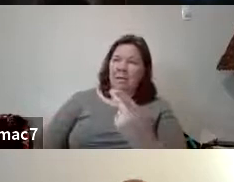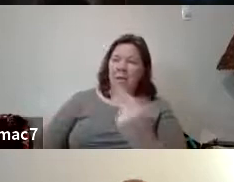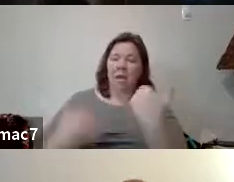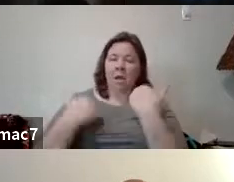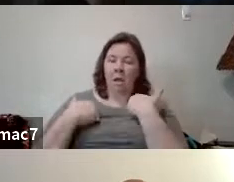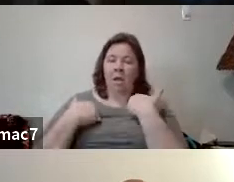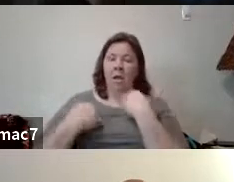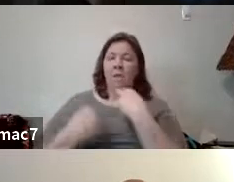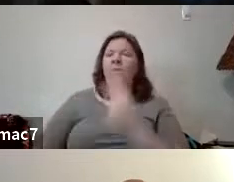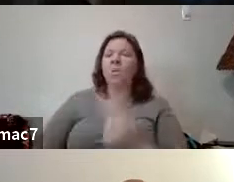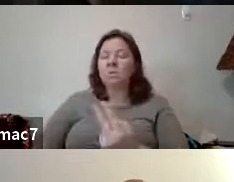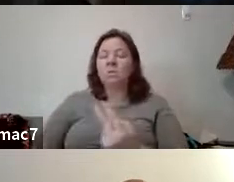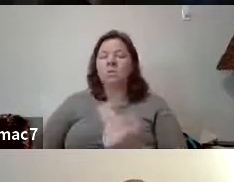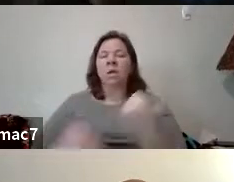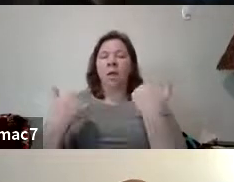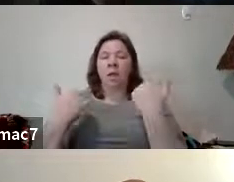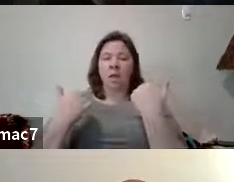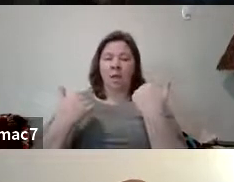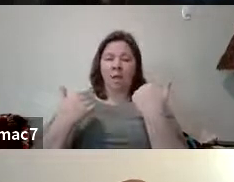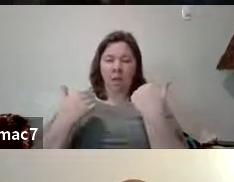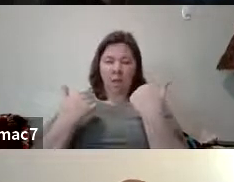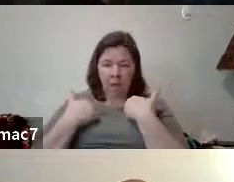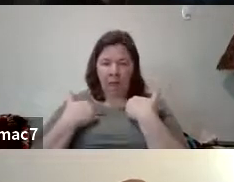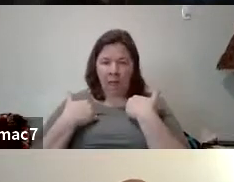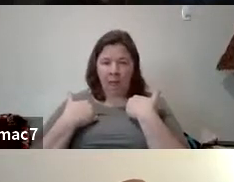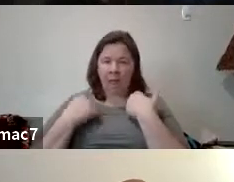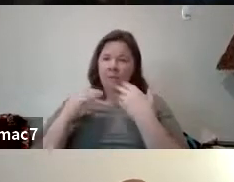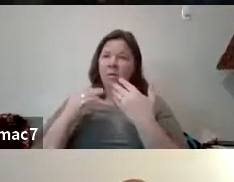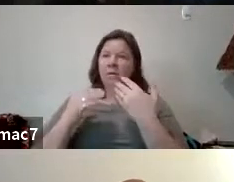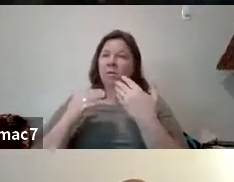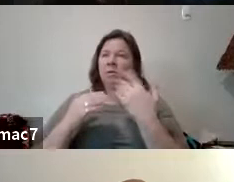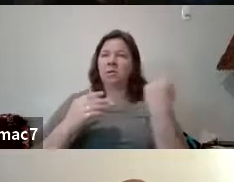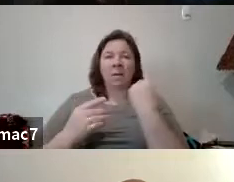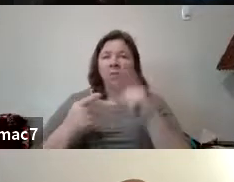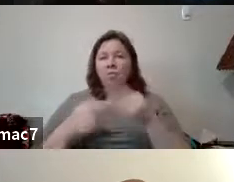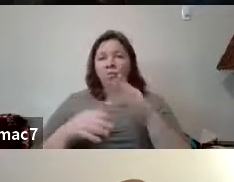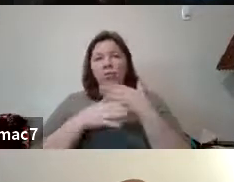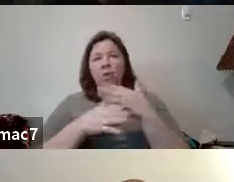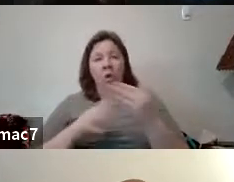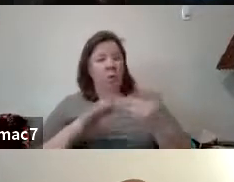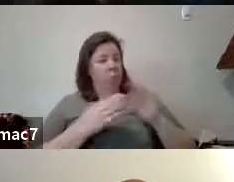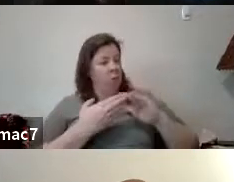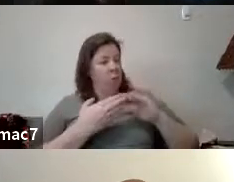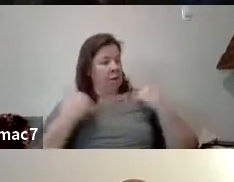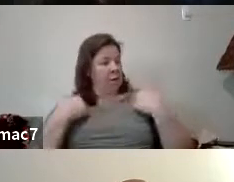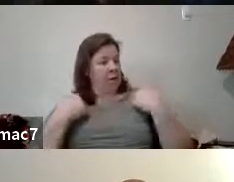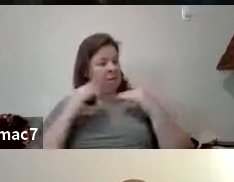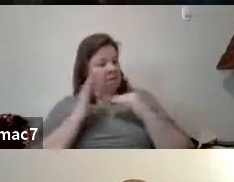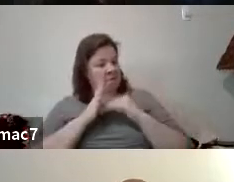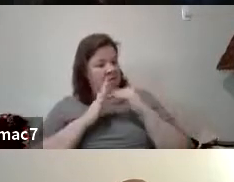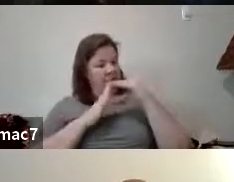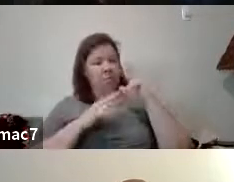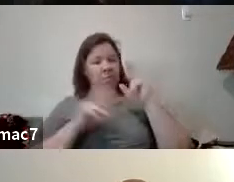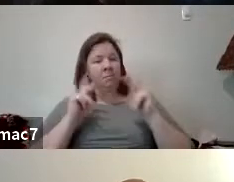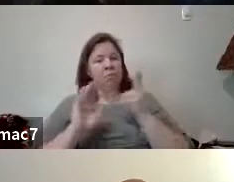a voice, to have a presence, to share. We have our community, but we also have all these different videos that people can come